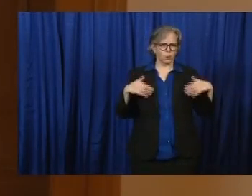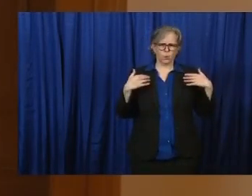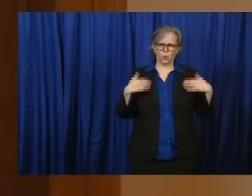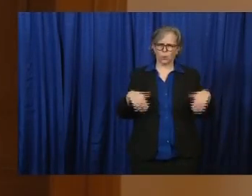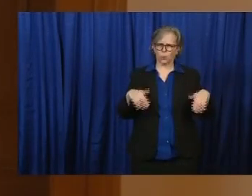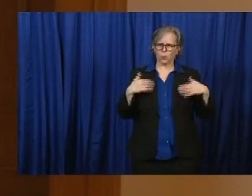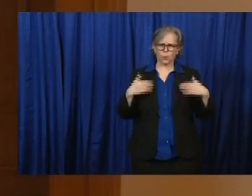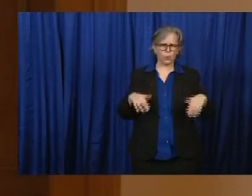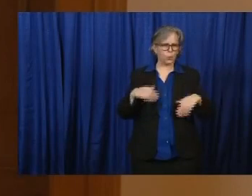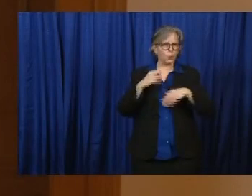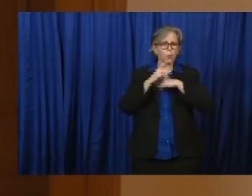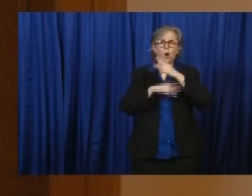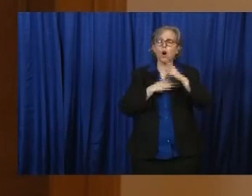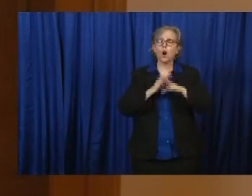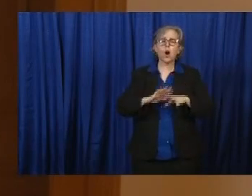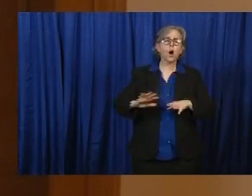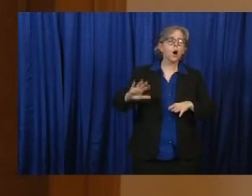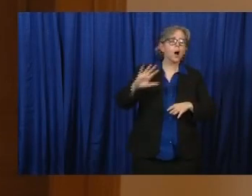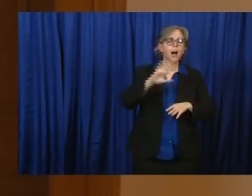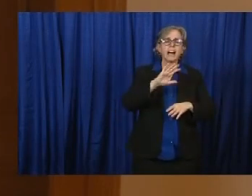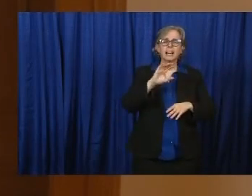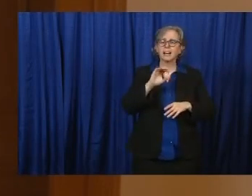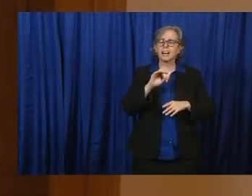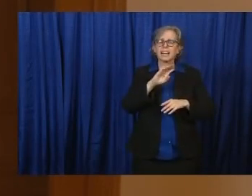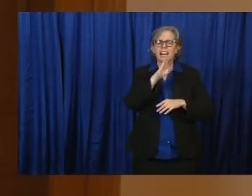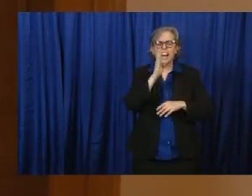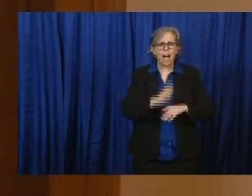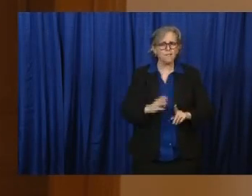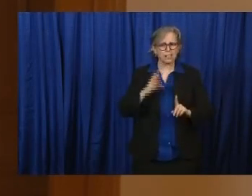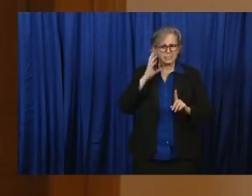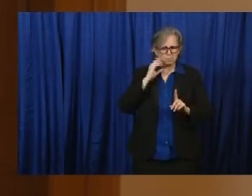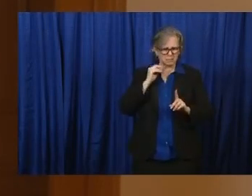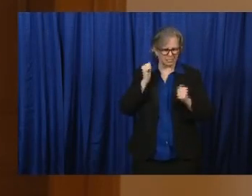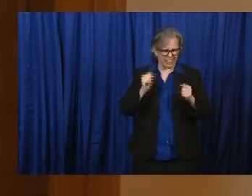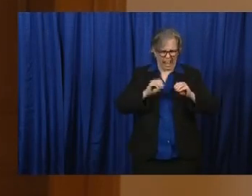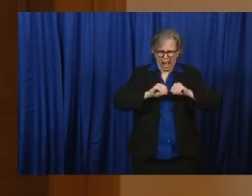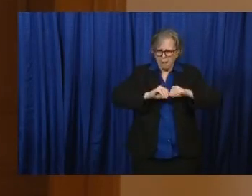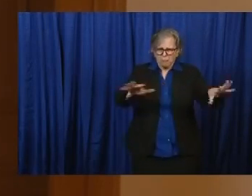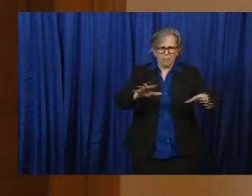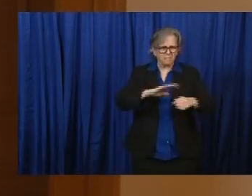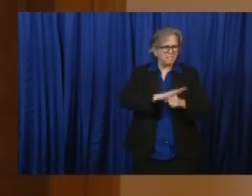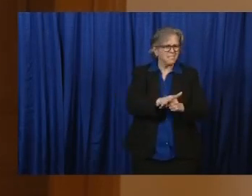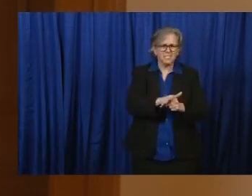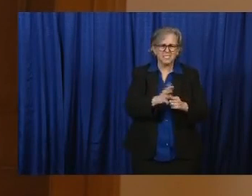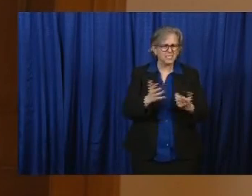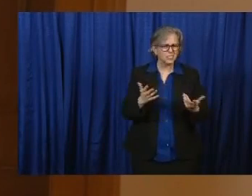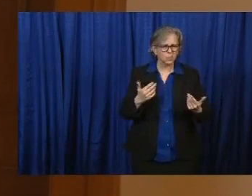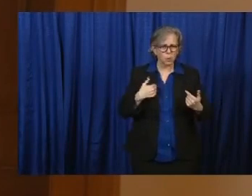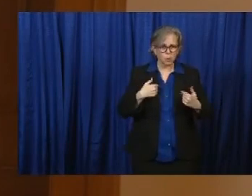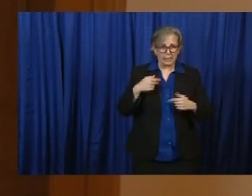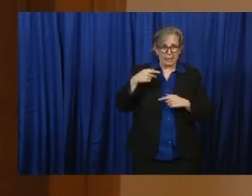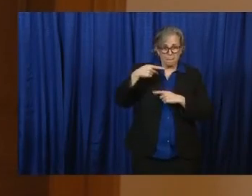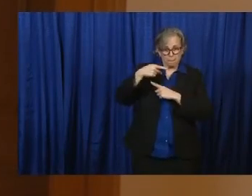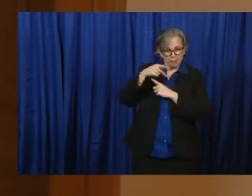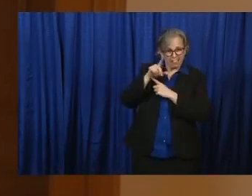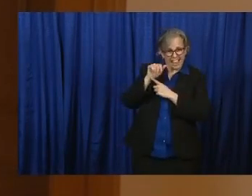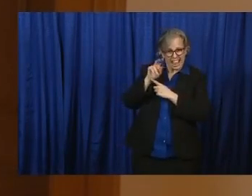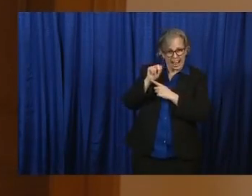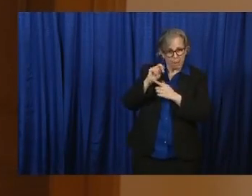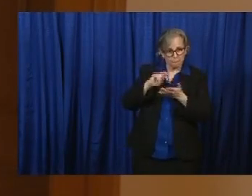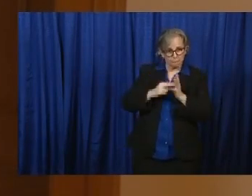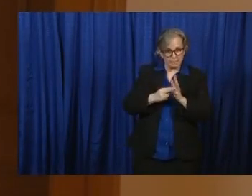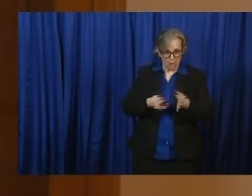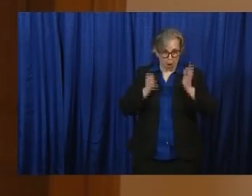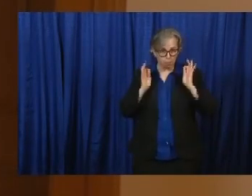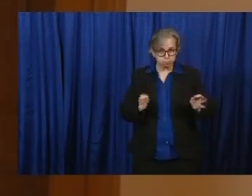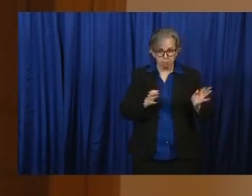coronavirus. And so when we say plans, what we're really doing is ongoing, ever-evolving planning.